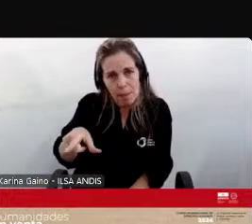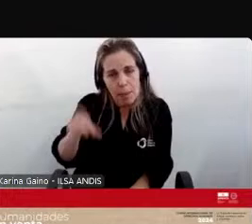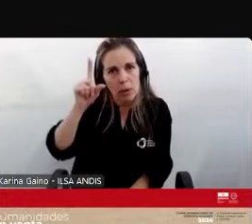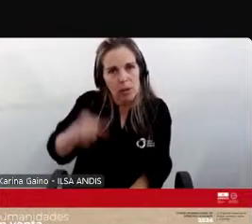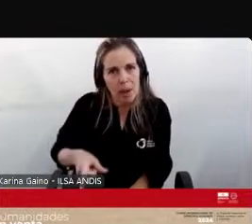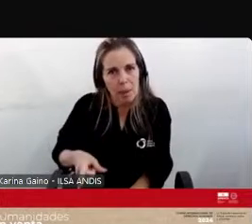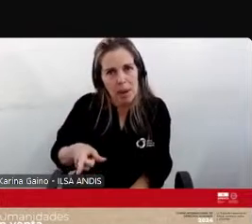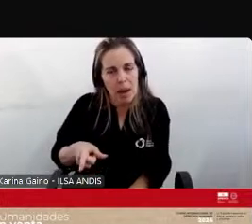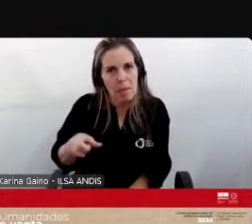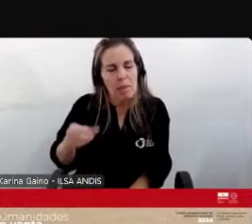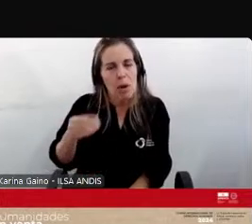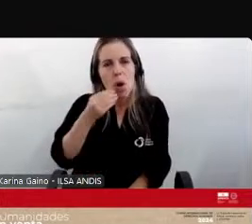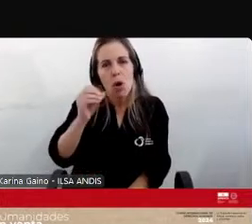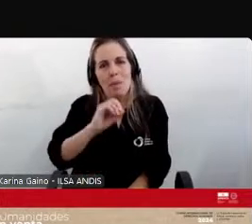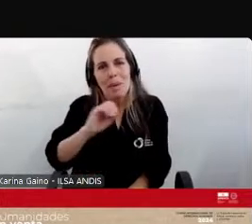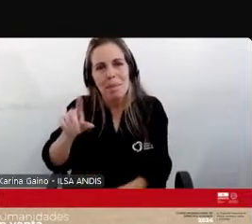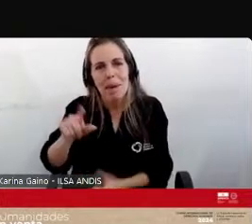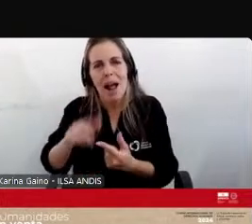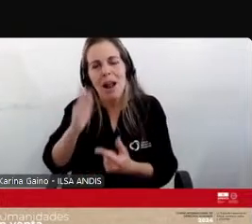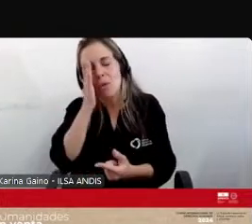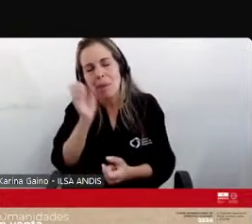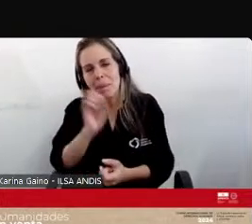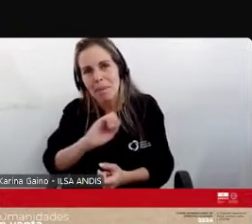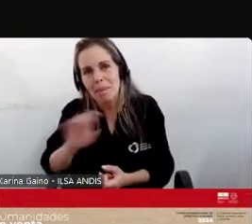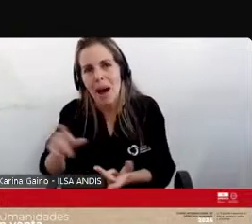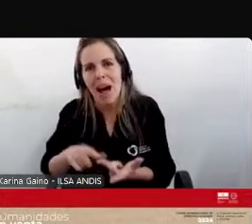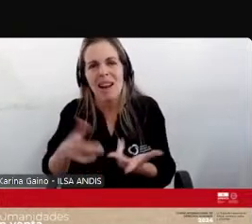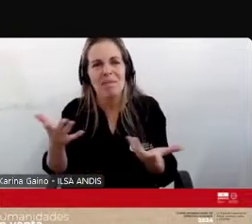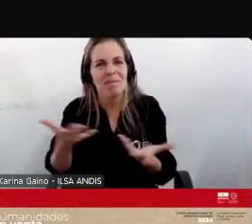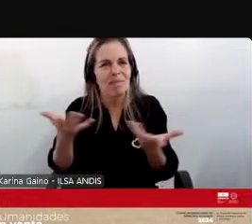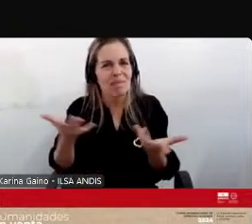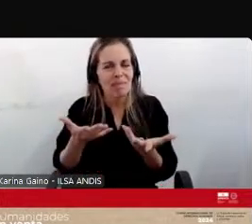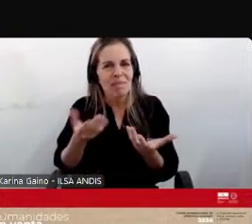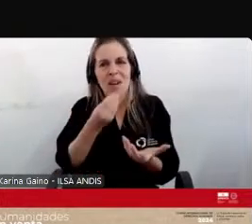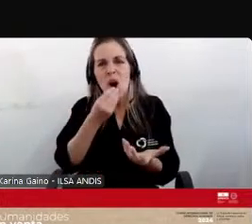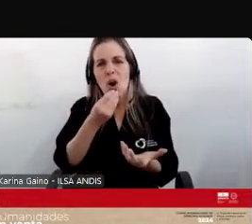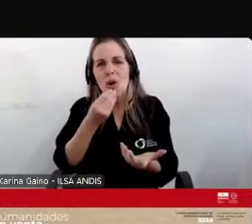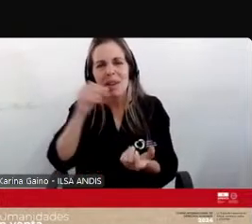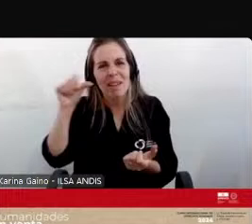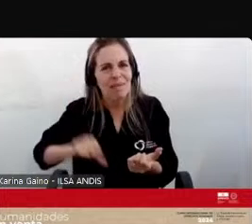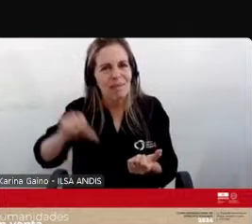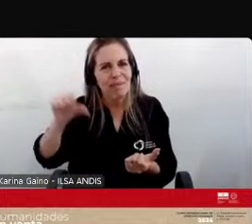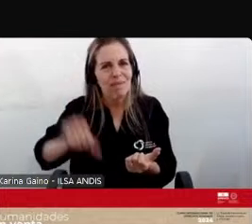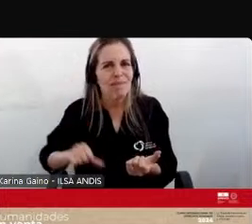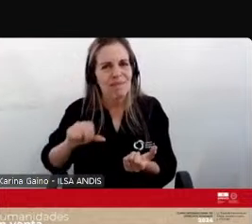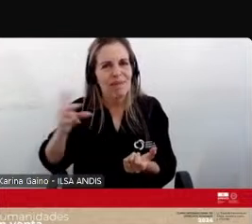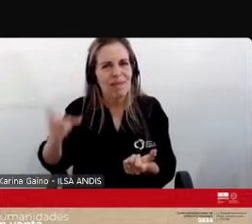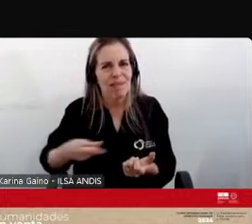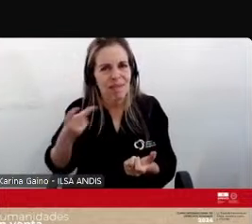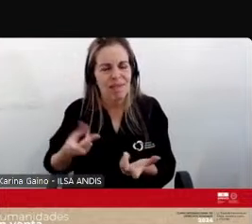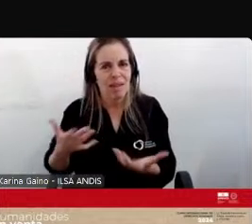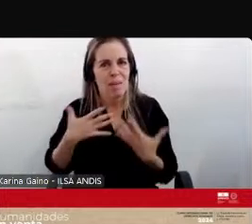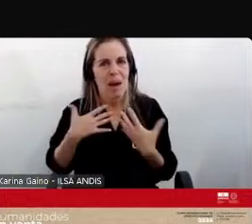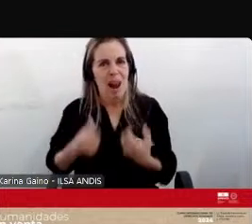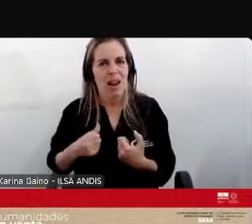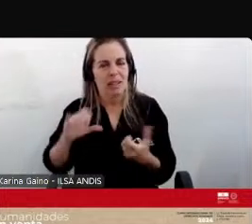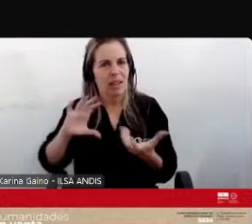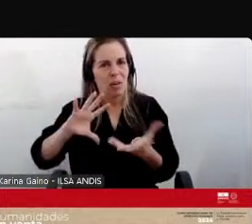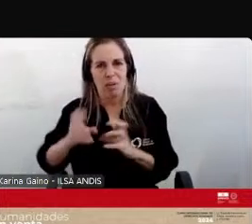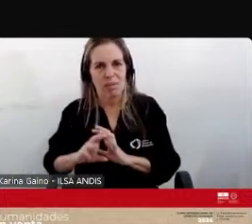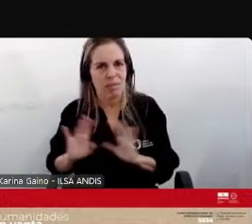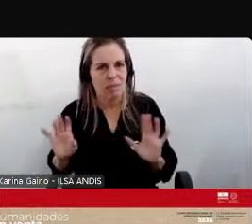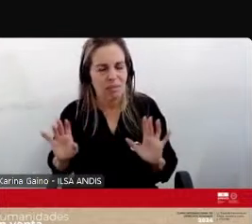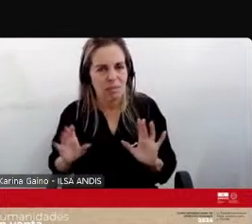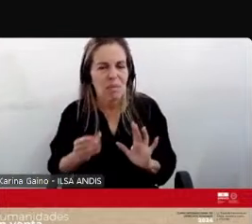times just beans every meal for 3 months, right? And beans that aren't well cooked. We also see work for